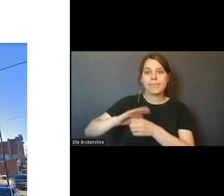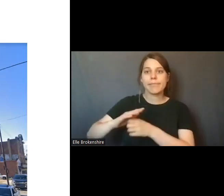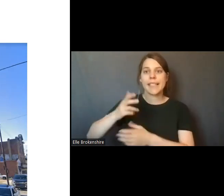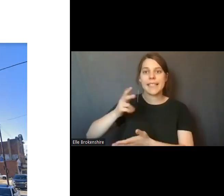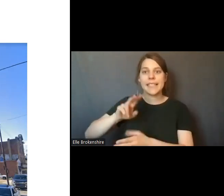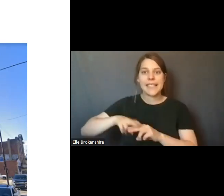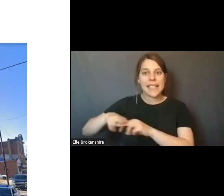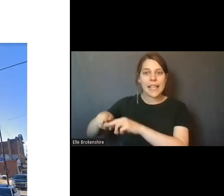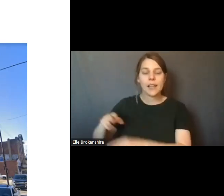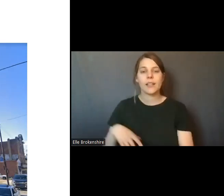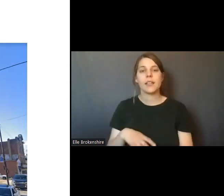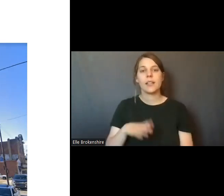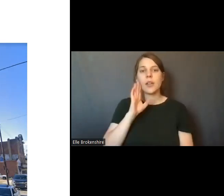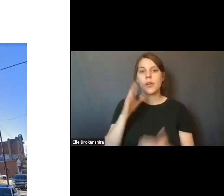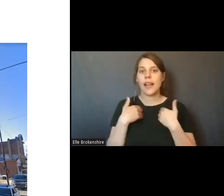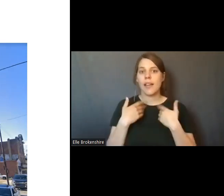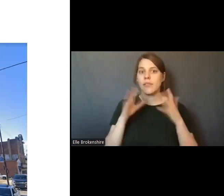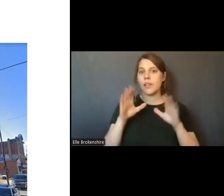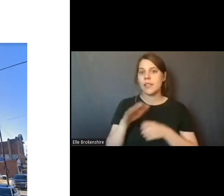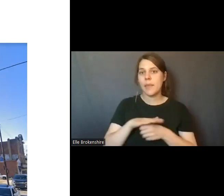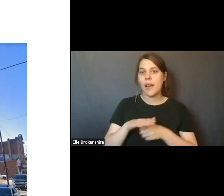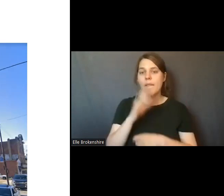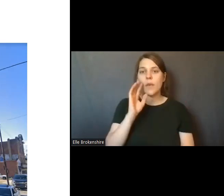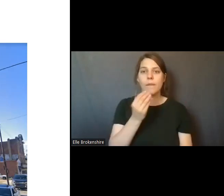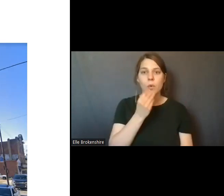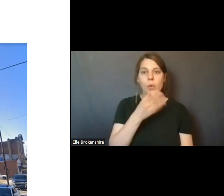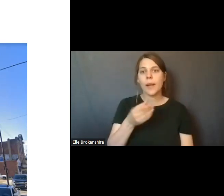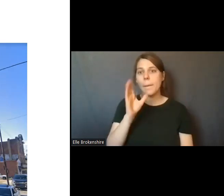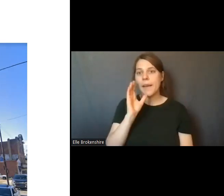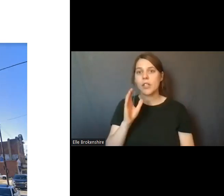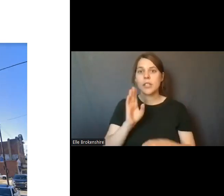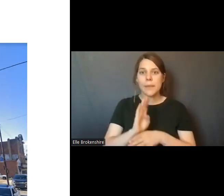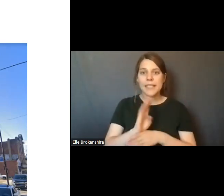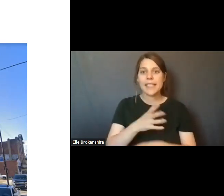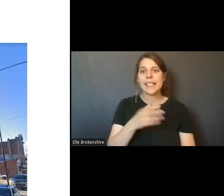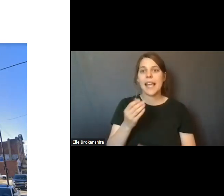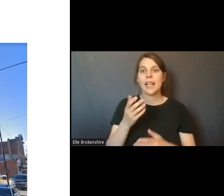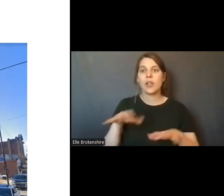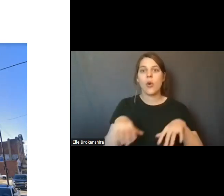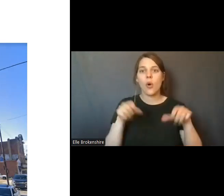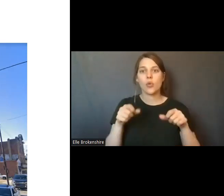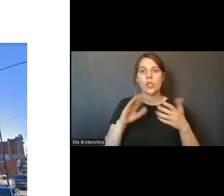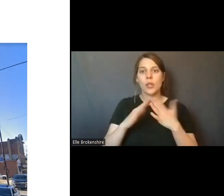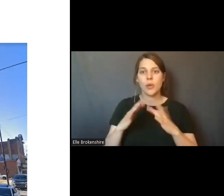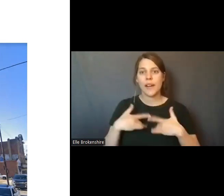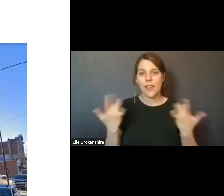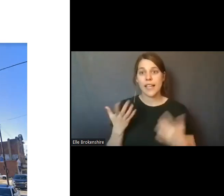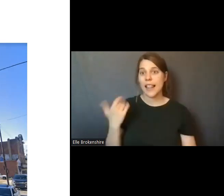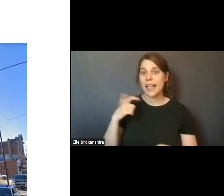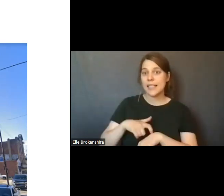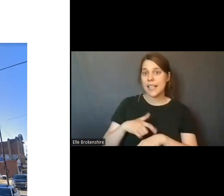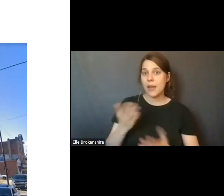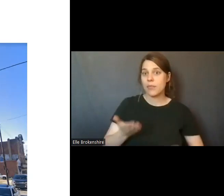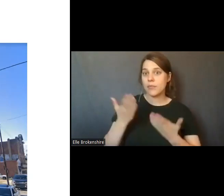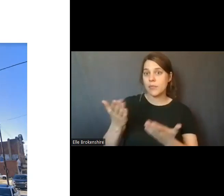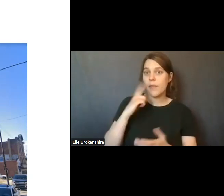for food and beverage businesses and will host community events. The last time this project was put to a board vote, the proposal